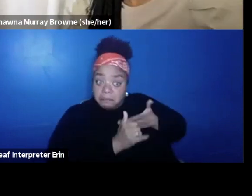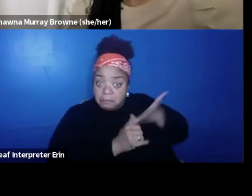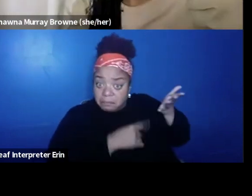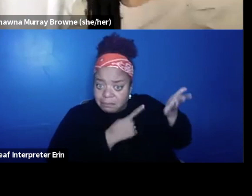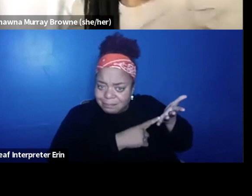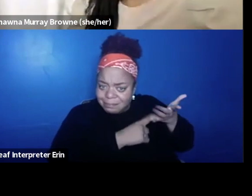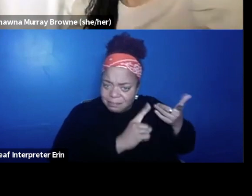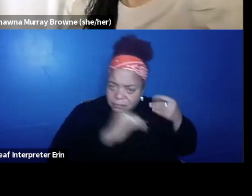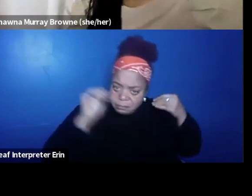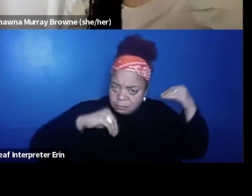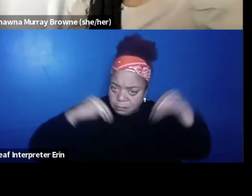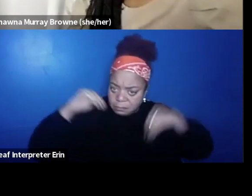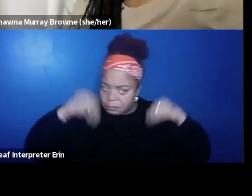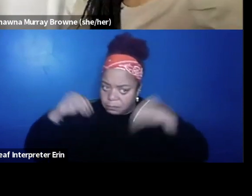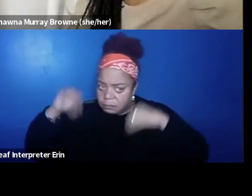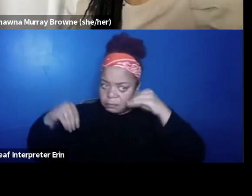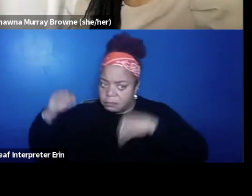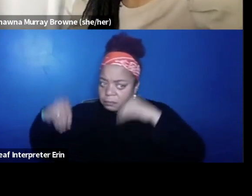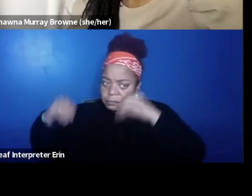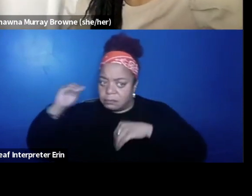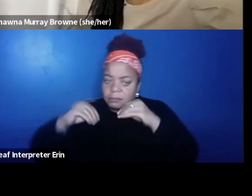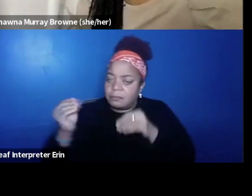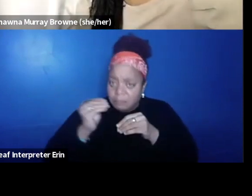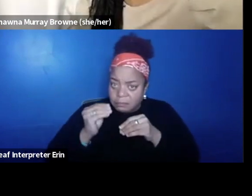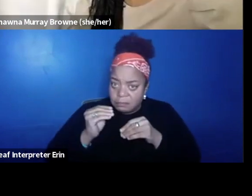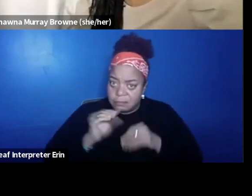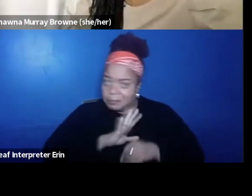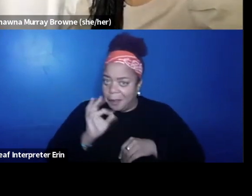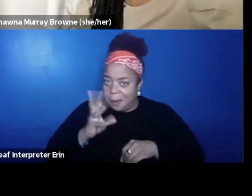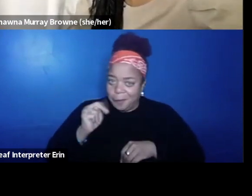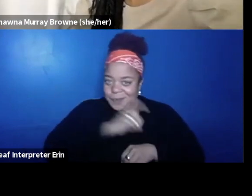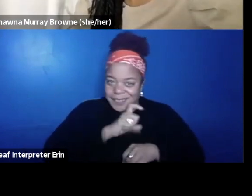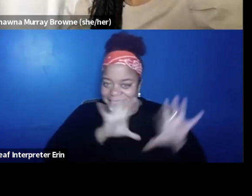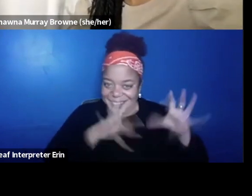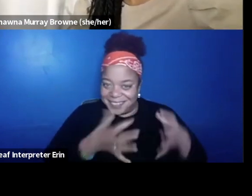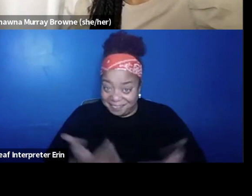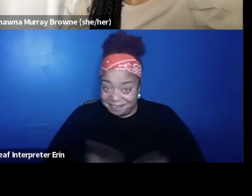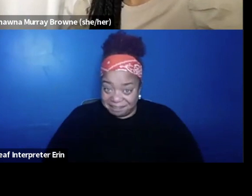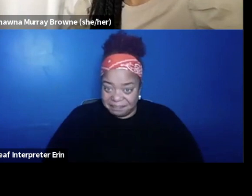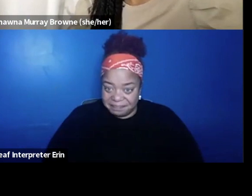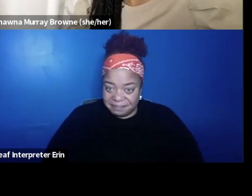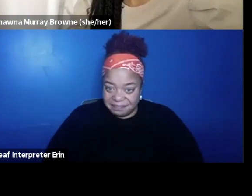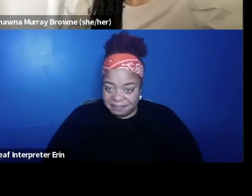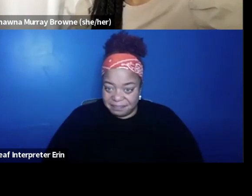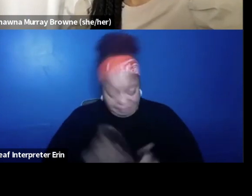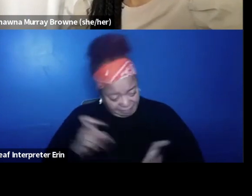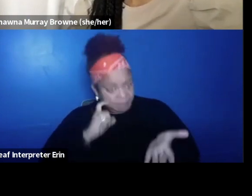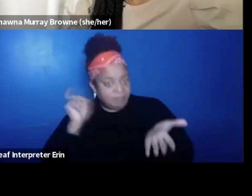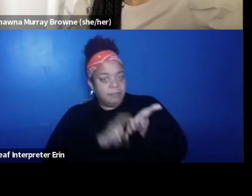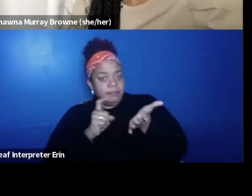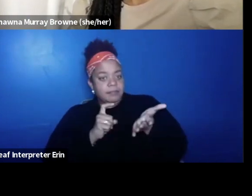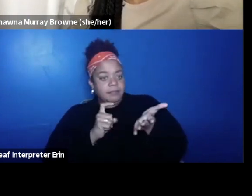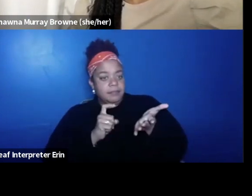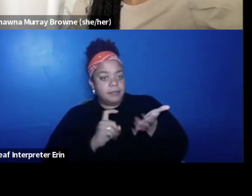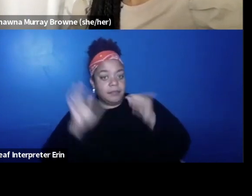its own police, okay? Because now in certain institutions, you are supposed to report